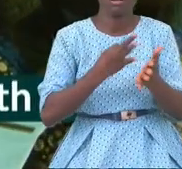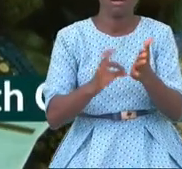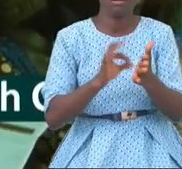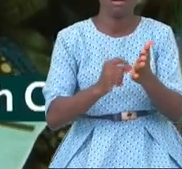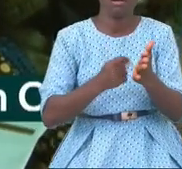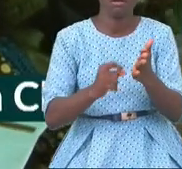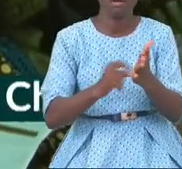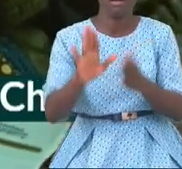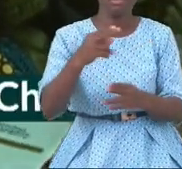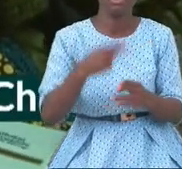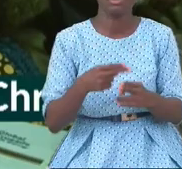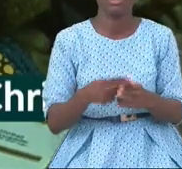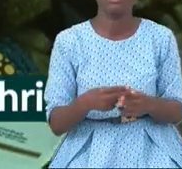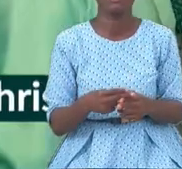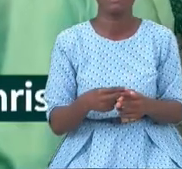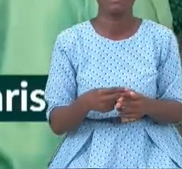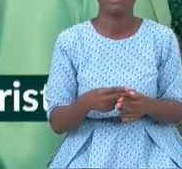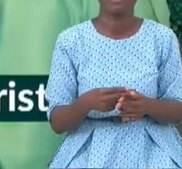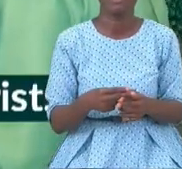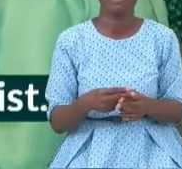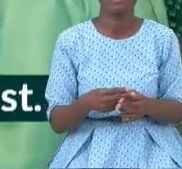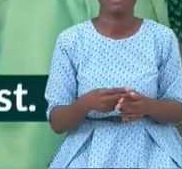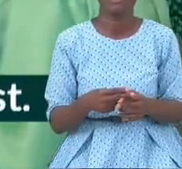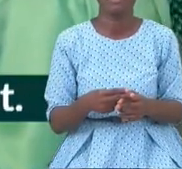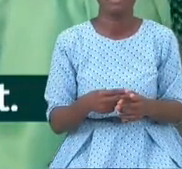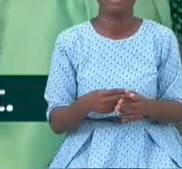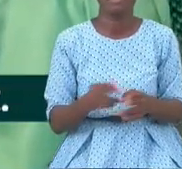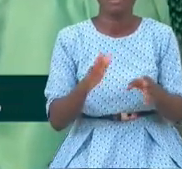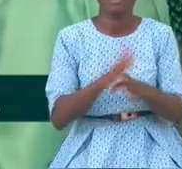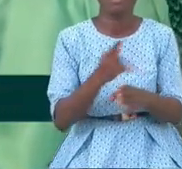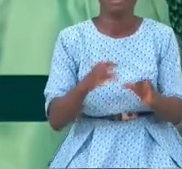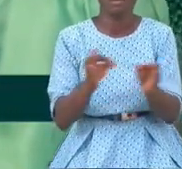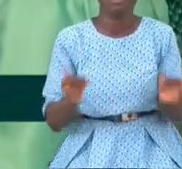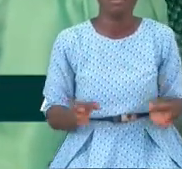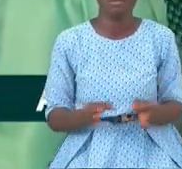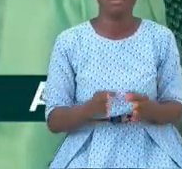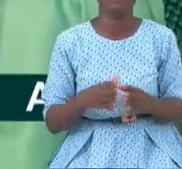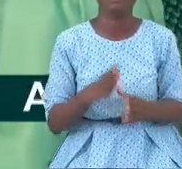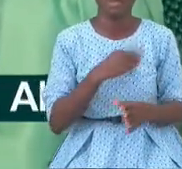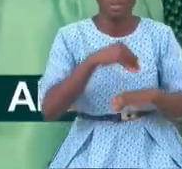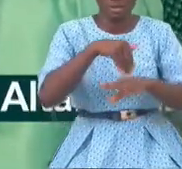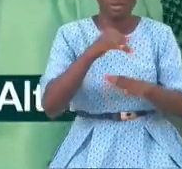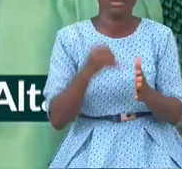if you are listening on radio or television, I rejoice with you.